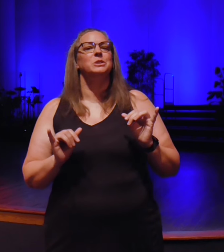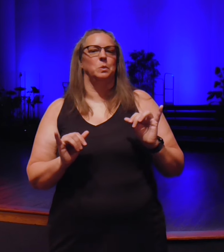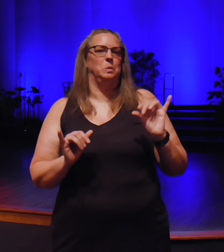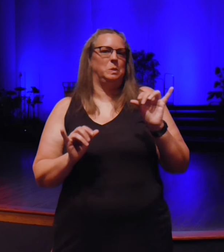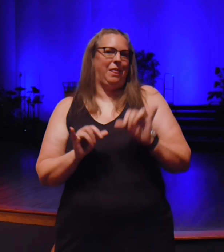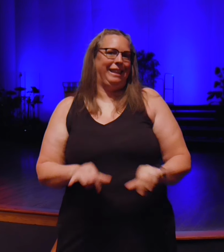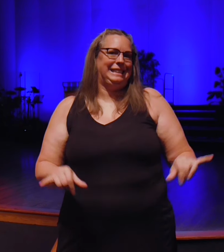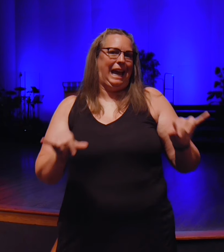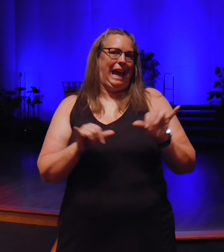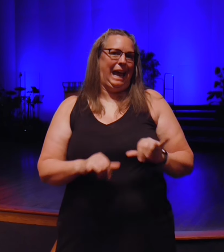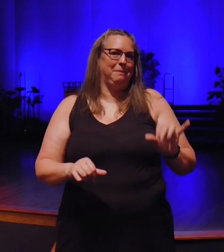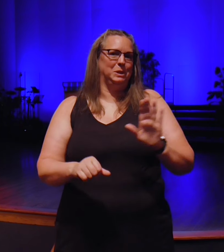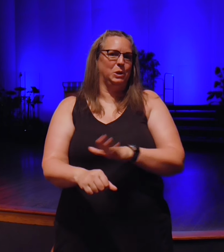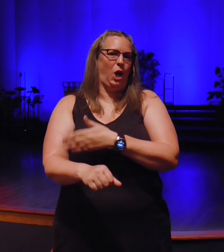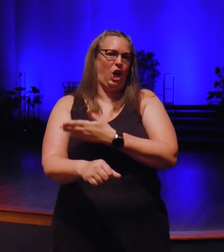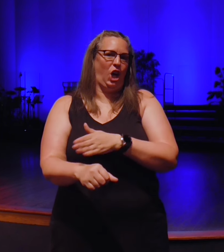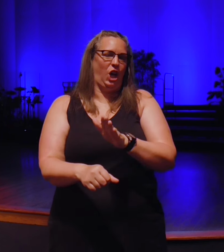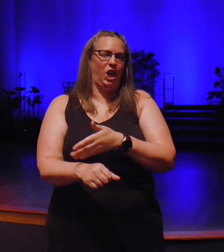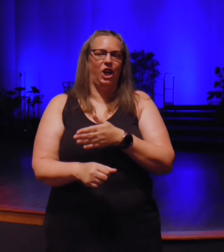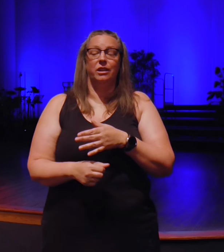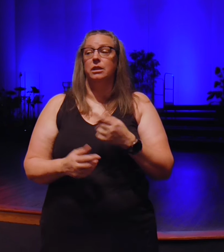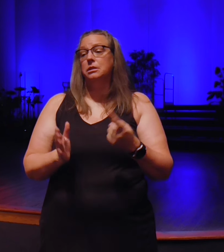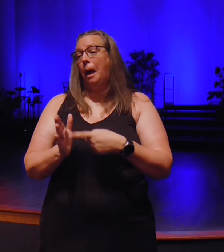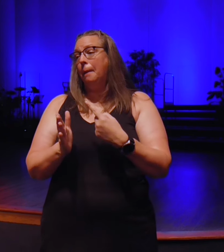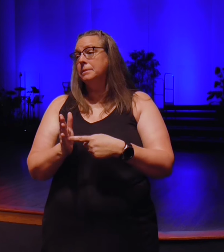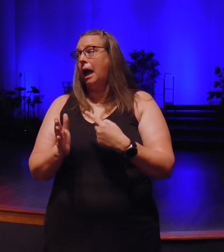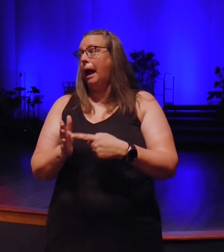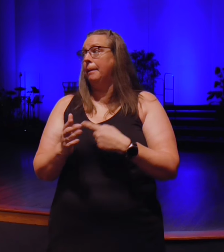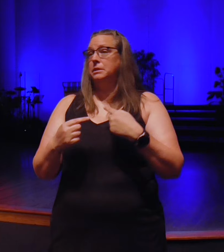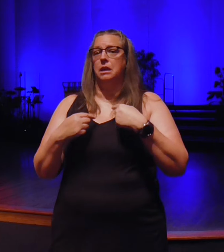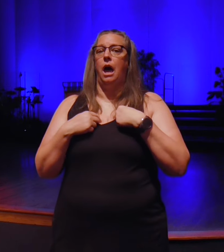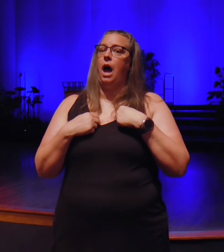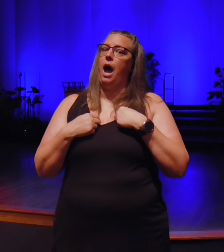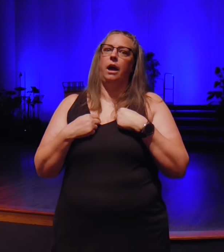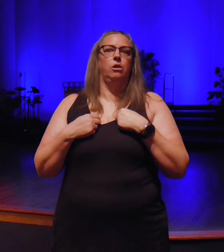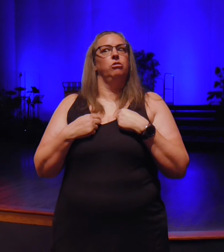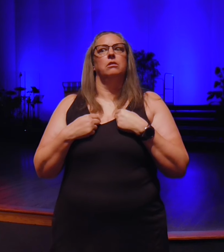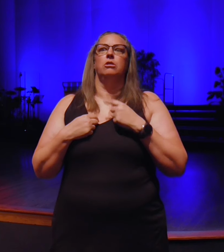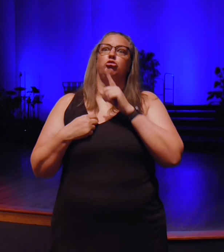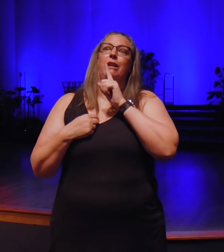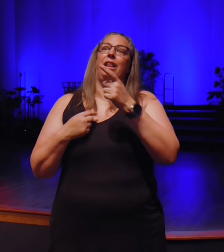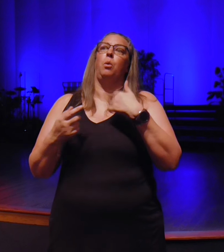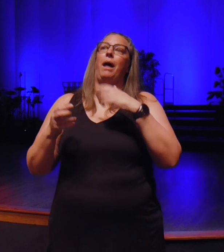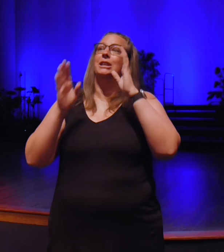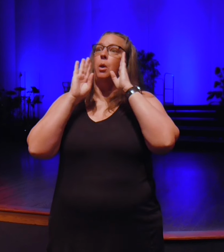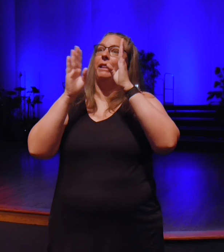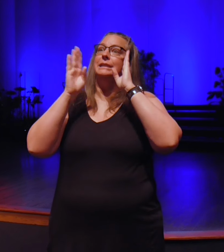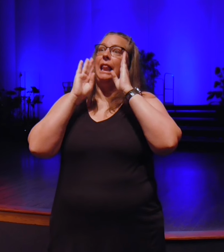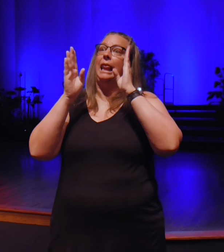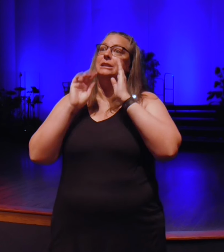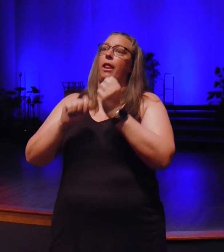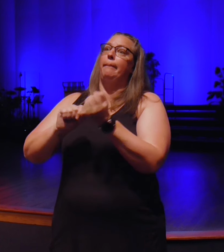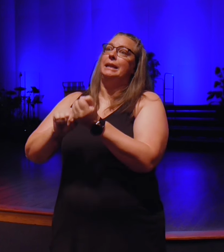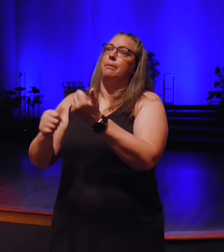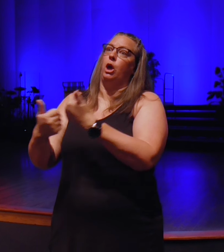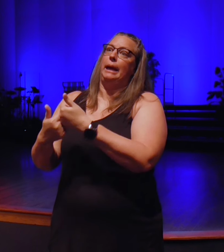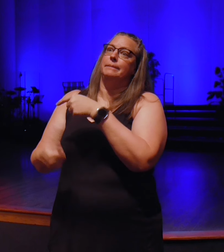ritual. Sometimes I was only so engaged, I really wanted to listen to the Dodger game downstairs.